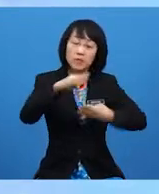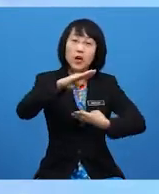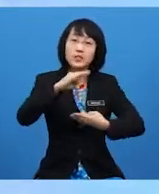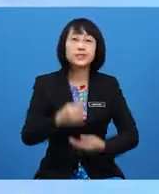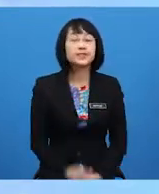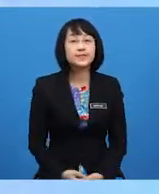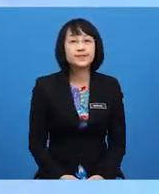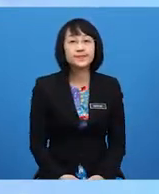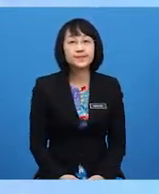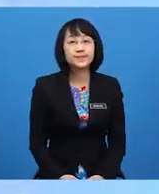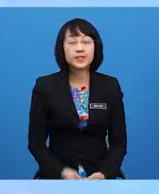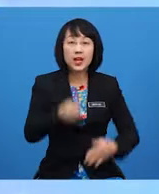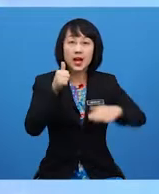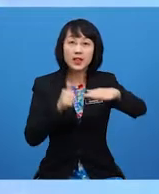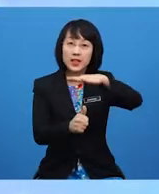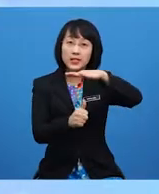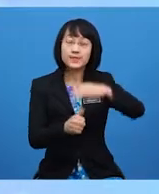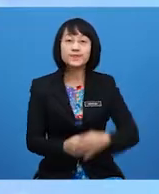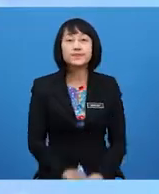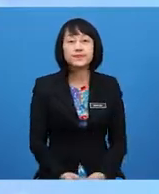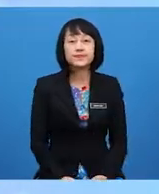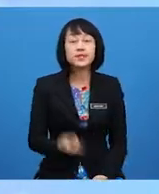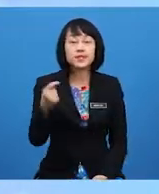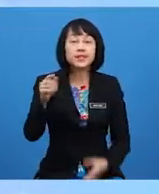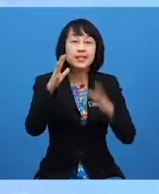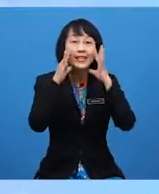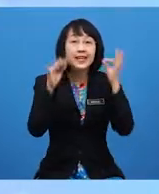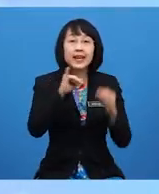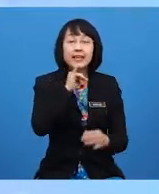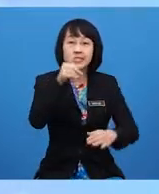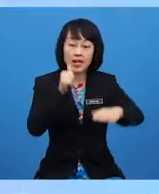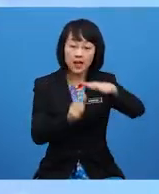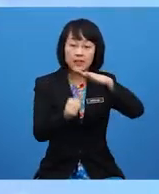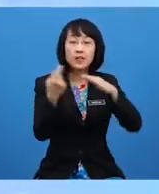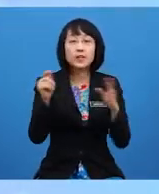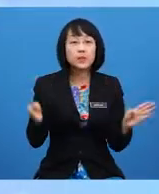Under. The cat is under the box.